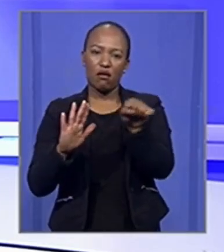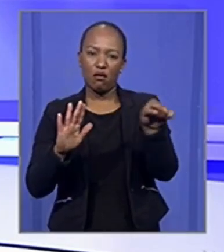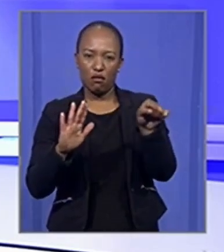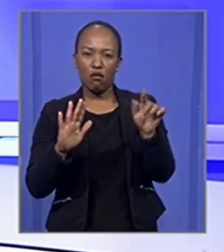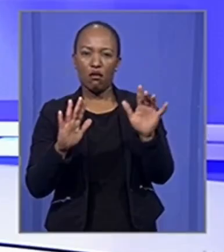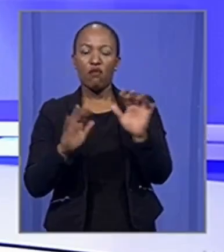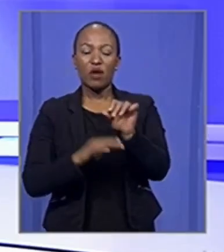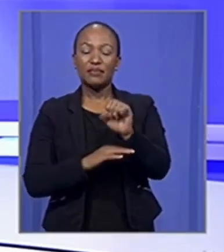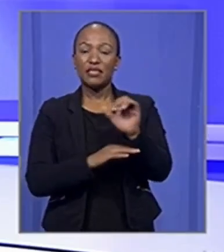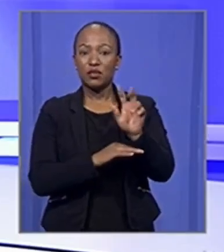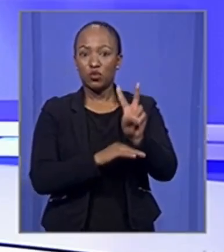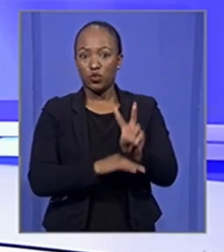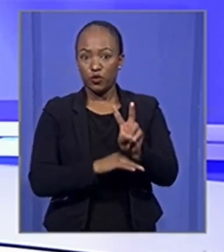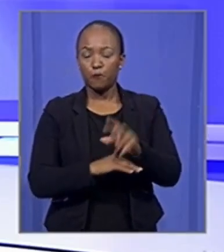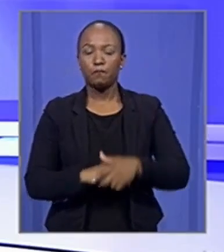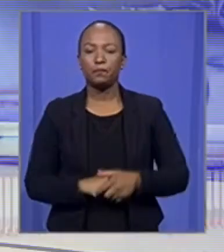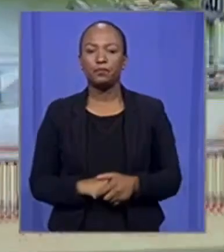ho SABC2.